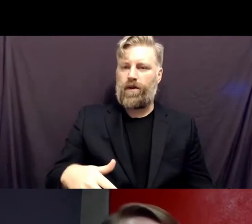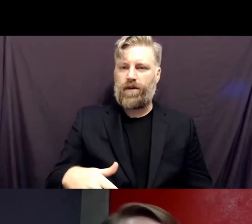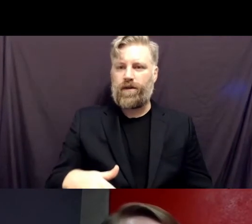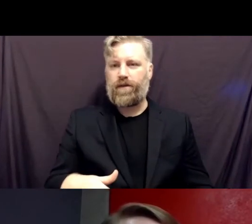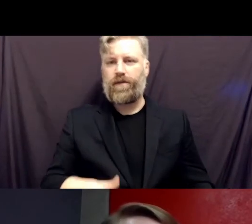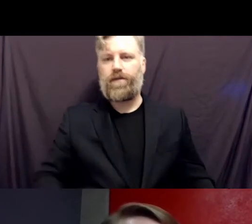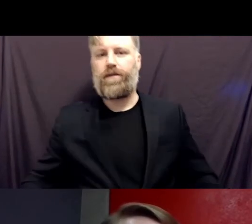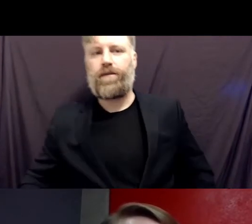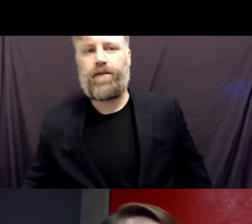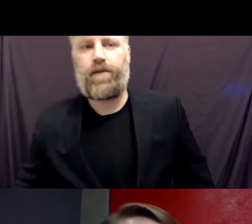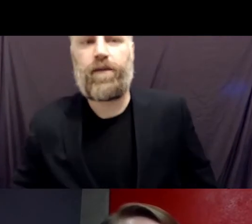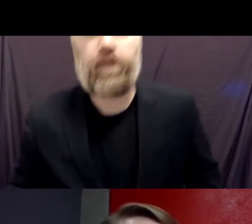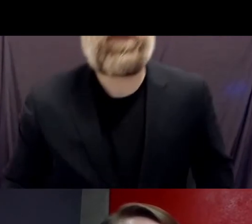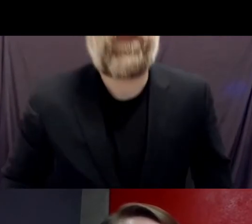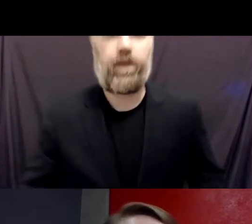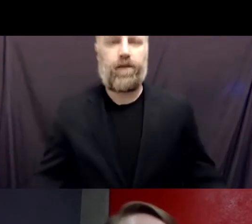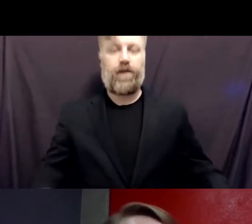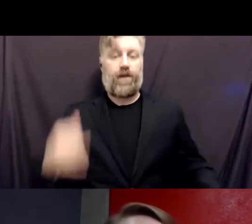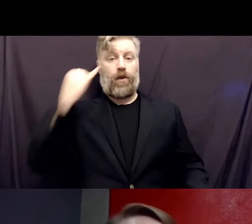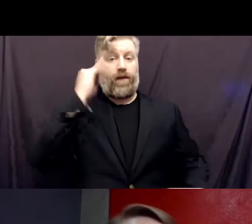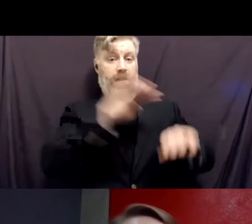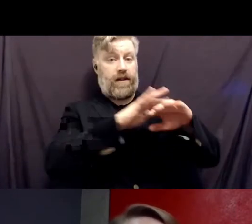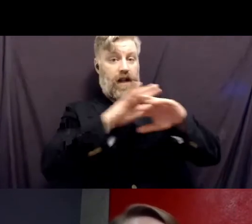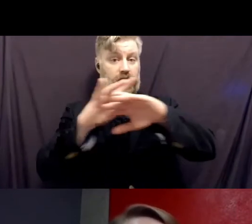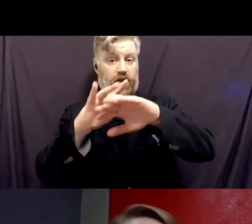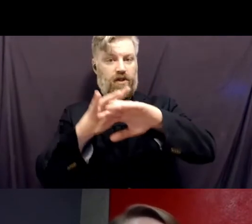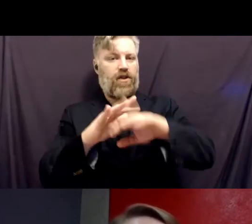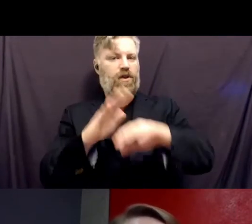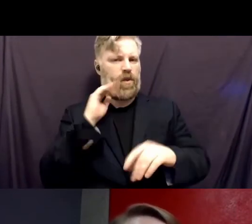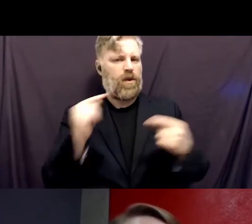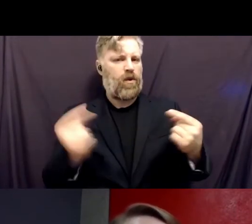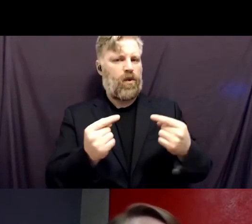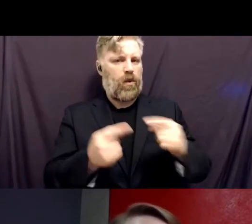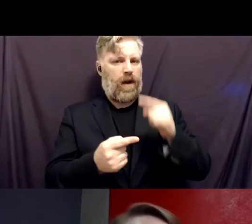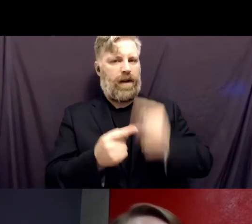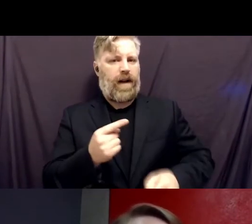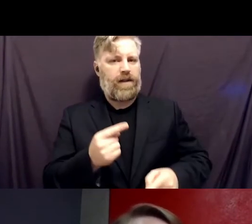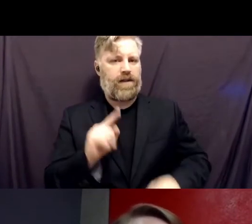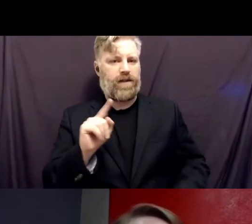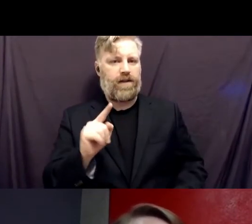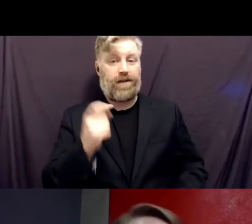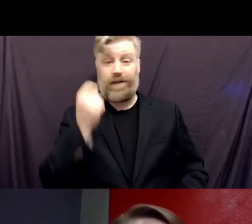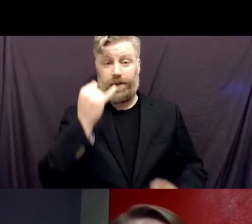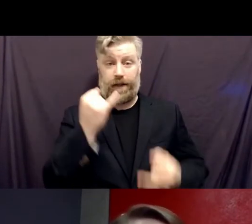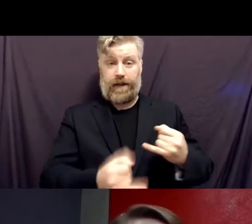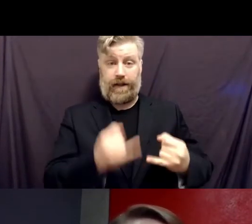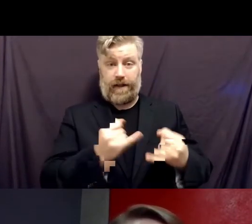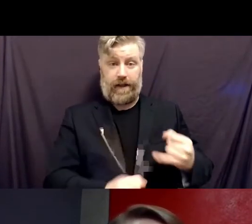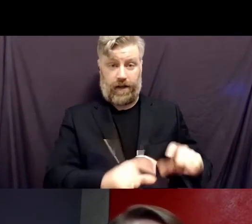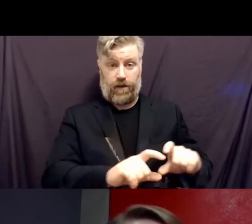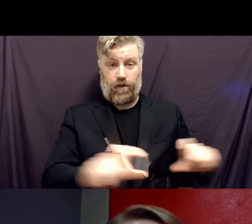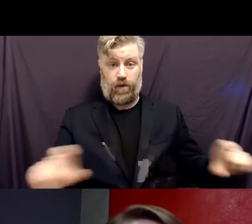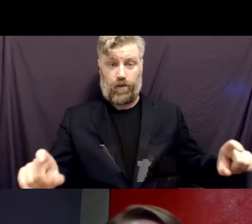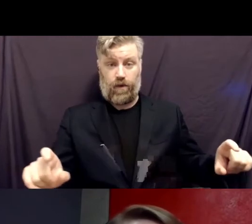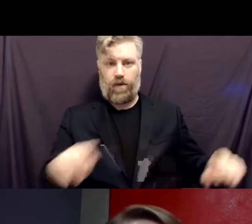words really hurt your fingers and will make them bloody, is what Martin said. The only one is the bottom row is